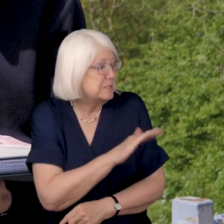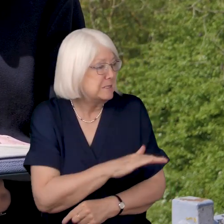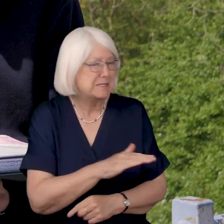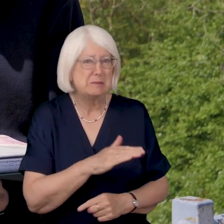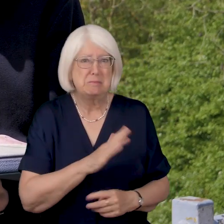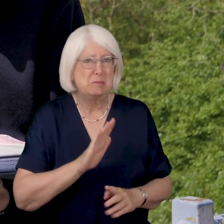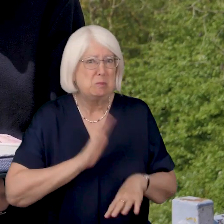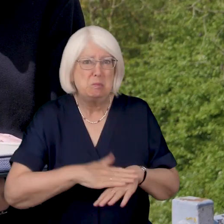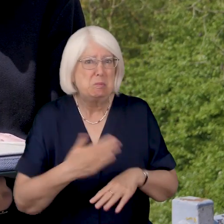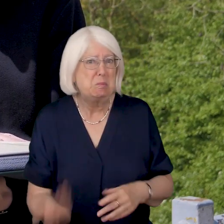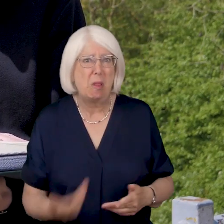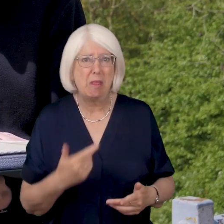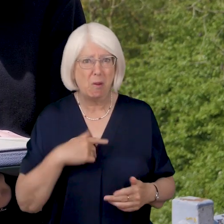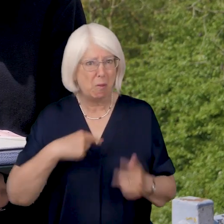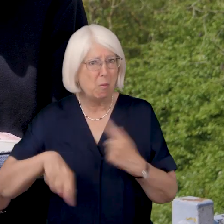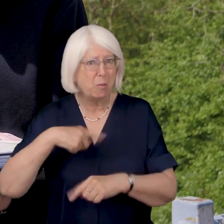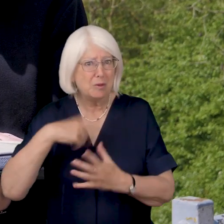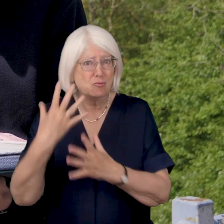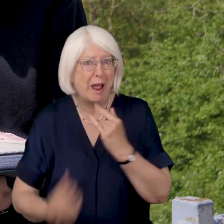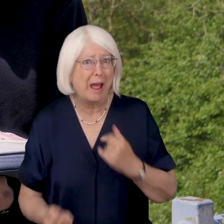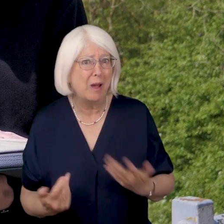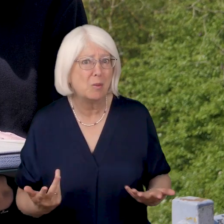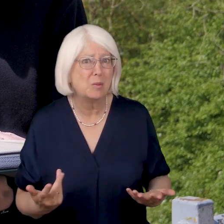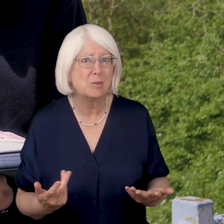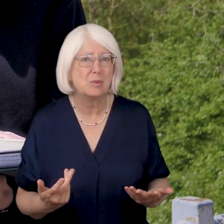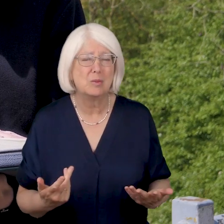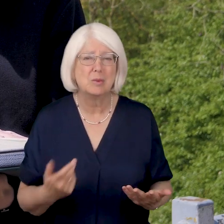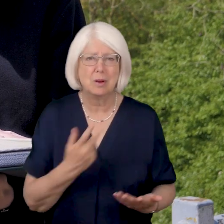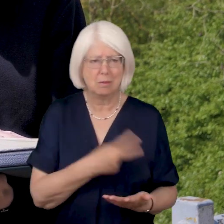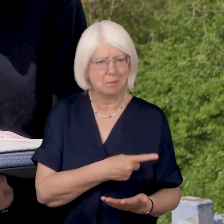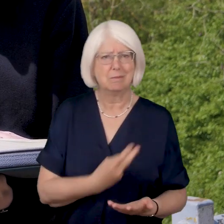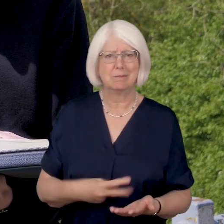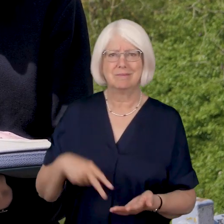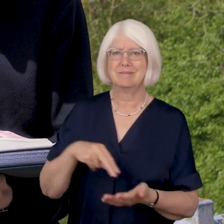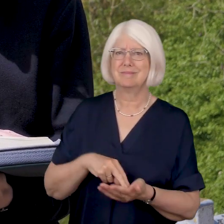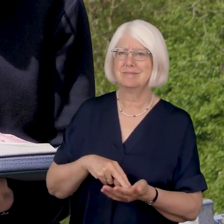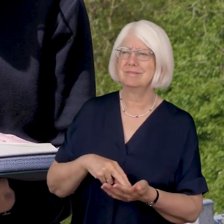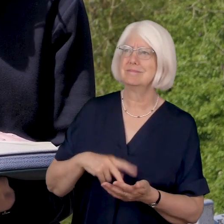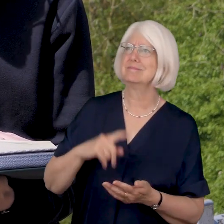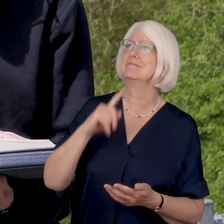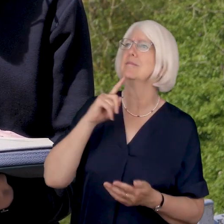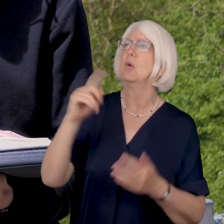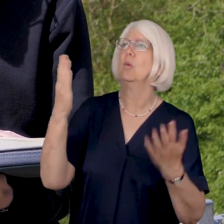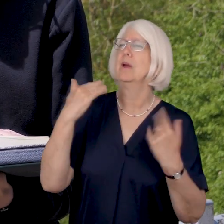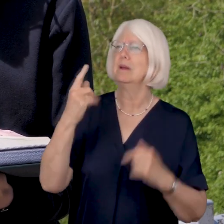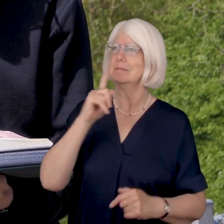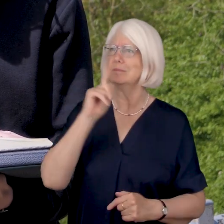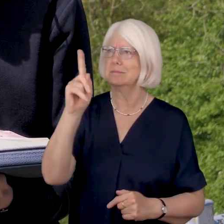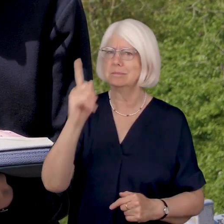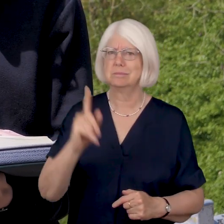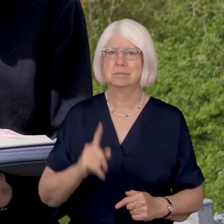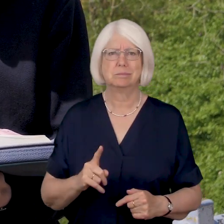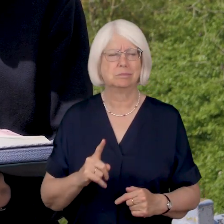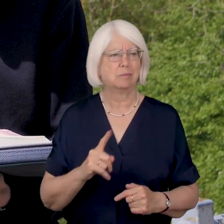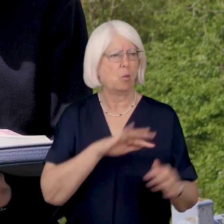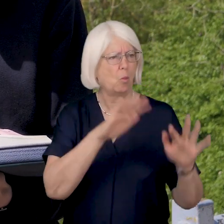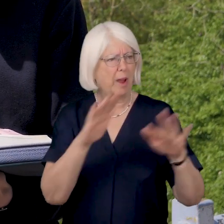drown?" He got up, rebuked the wind, and said to the waves, "Quiet, be still."